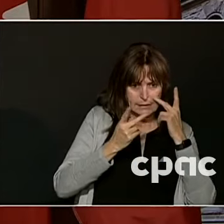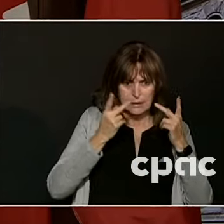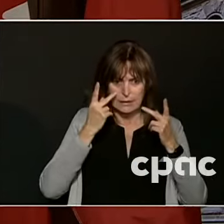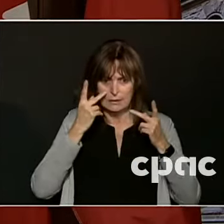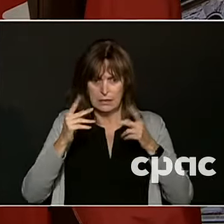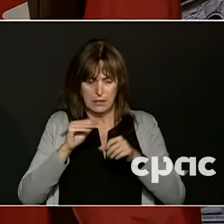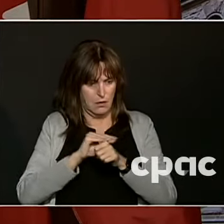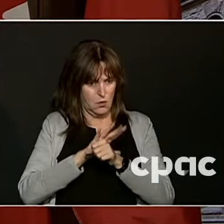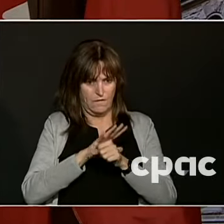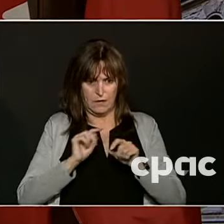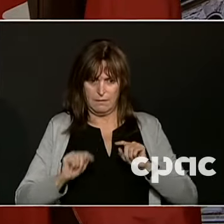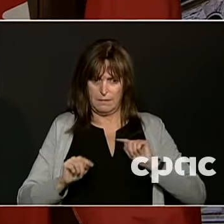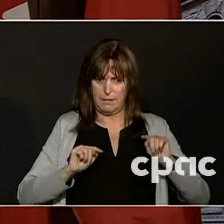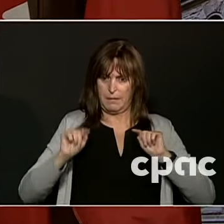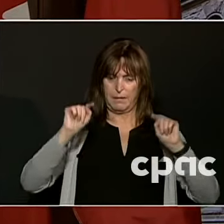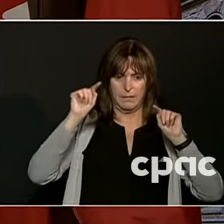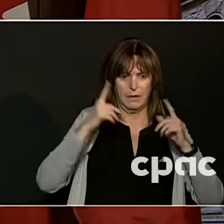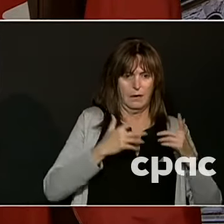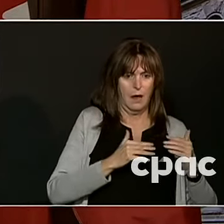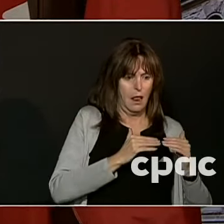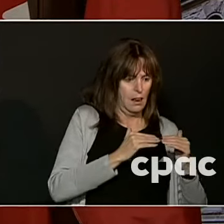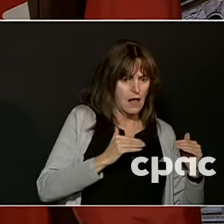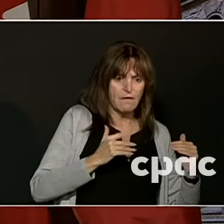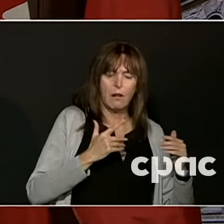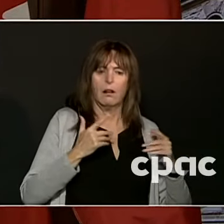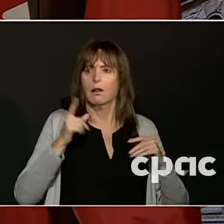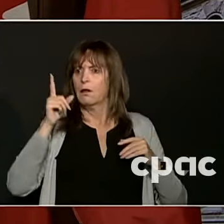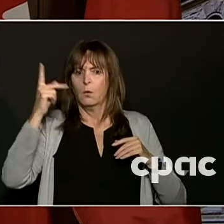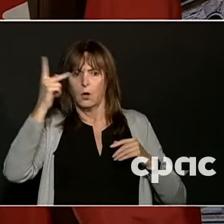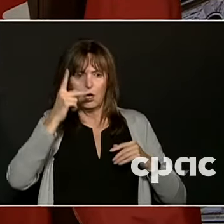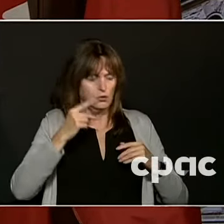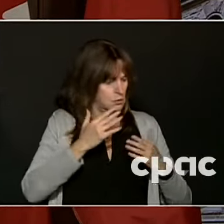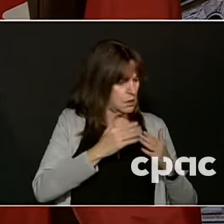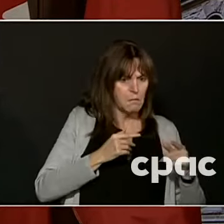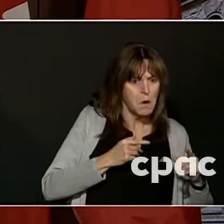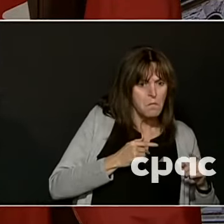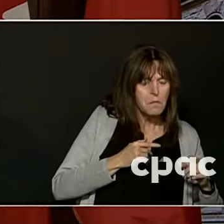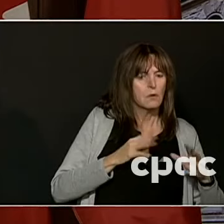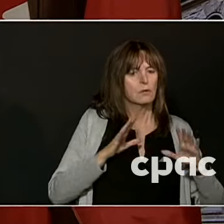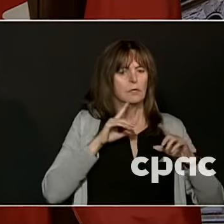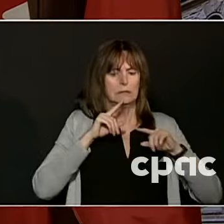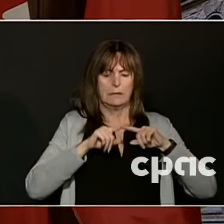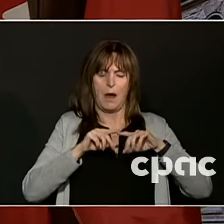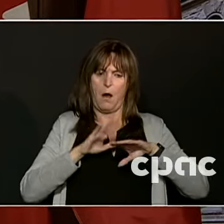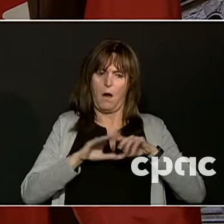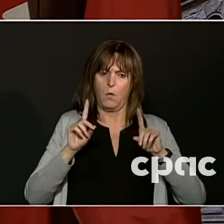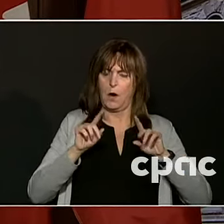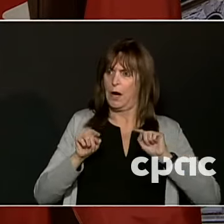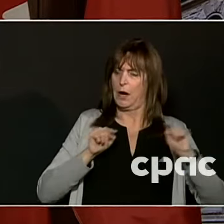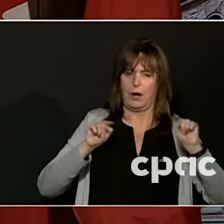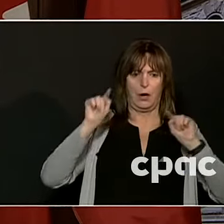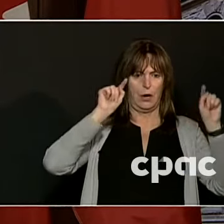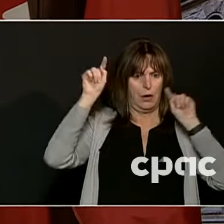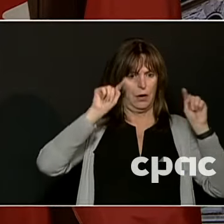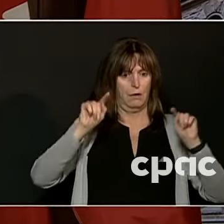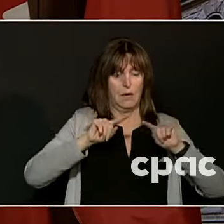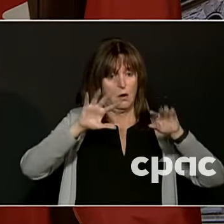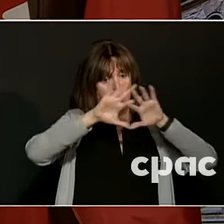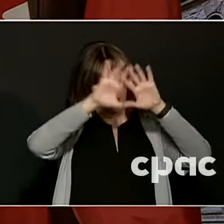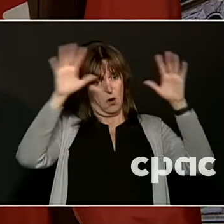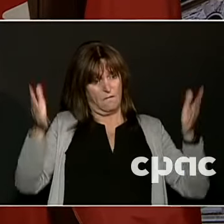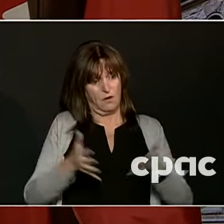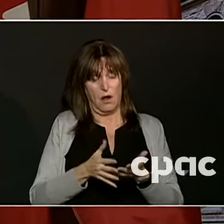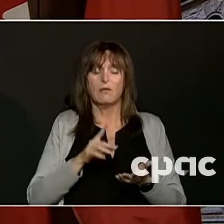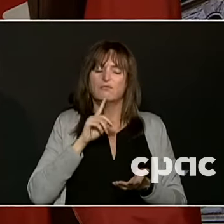units, but it continues to worsen across the province overall. Other countries that have allowed substantial case growth have now found it